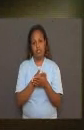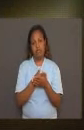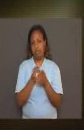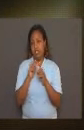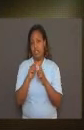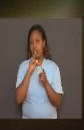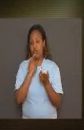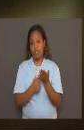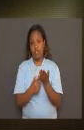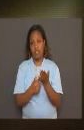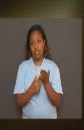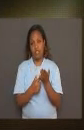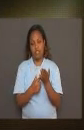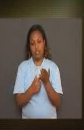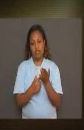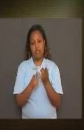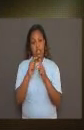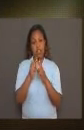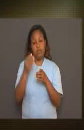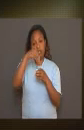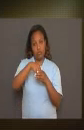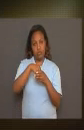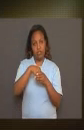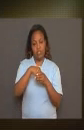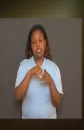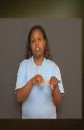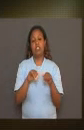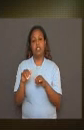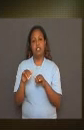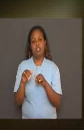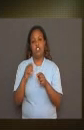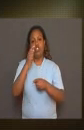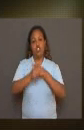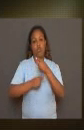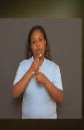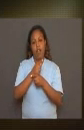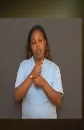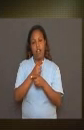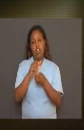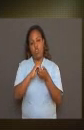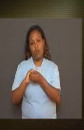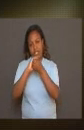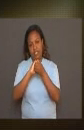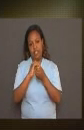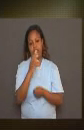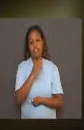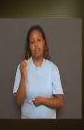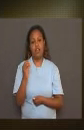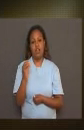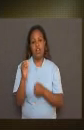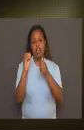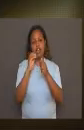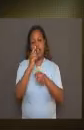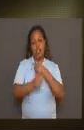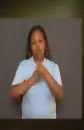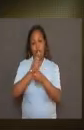This vocabulary includes terms like global community and